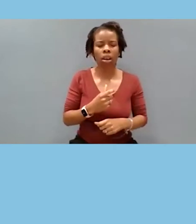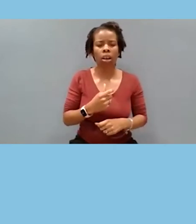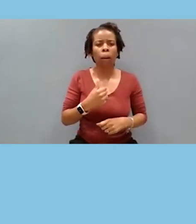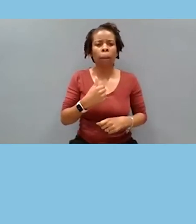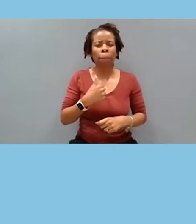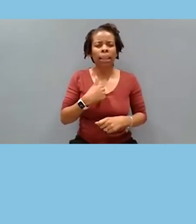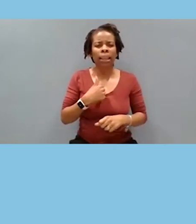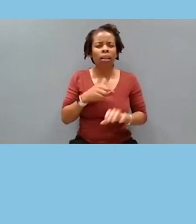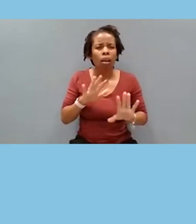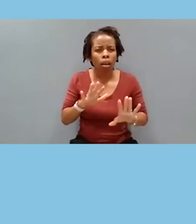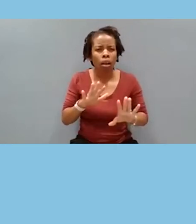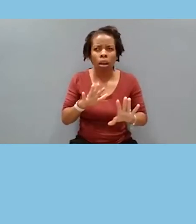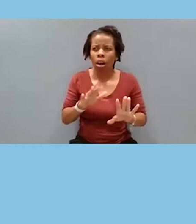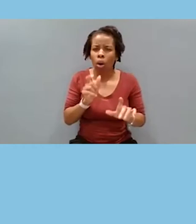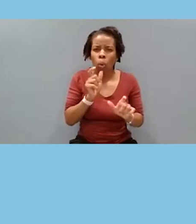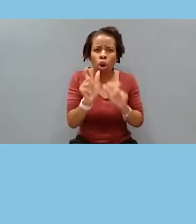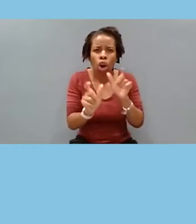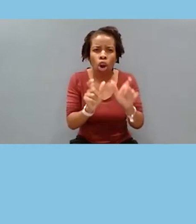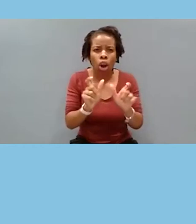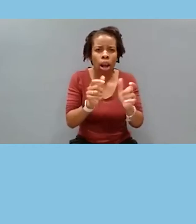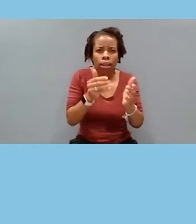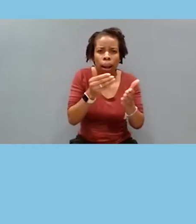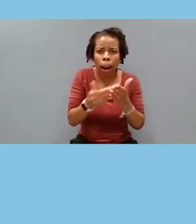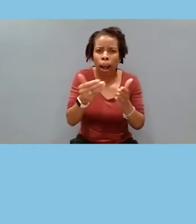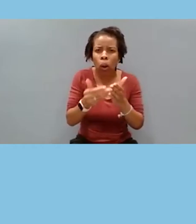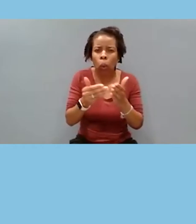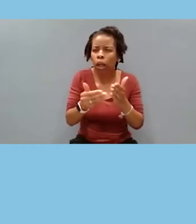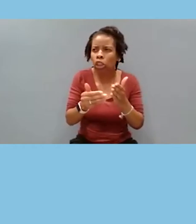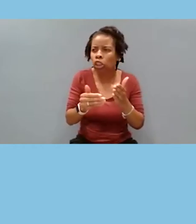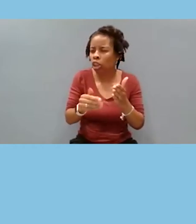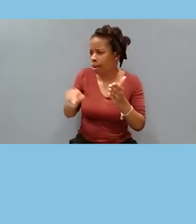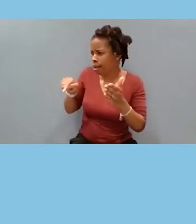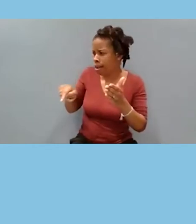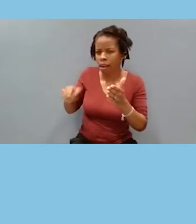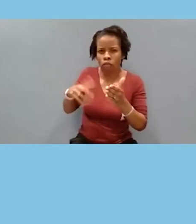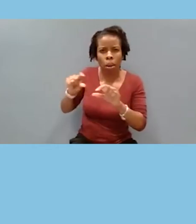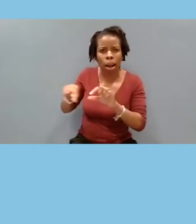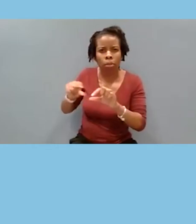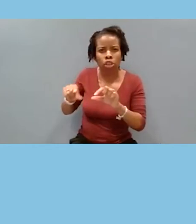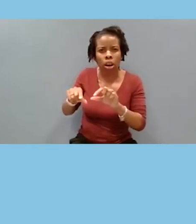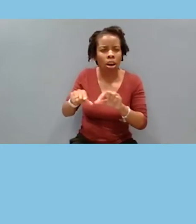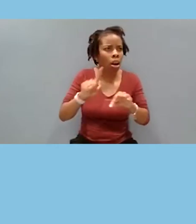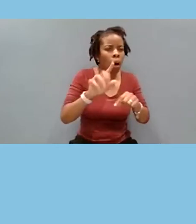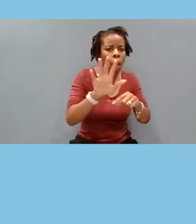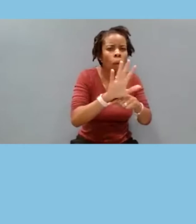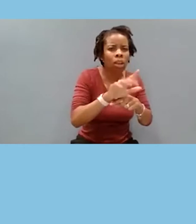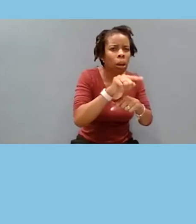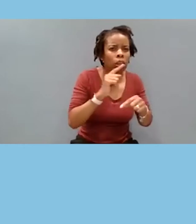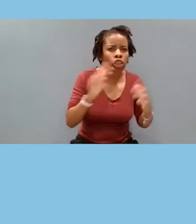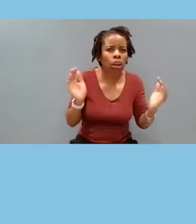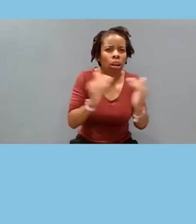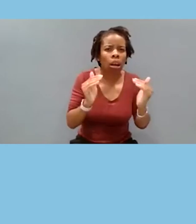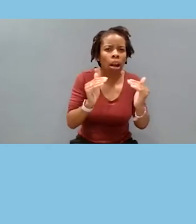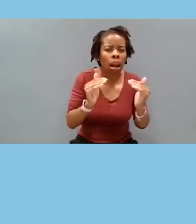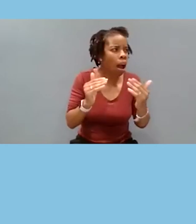the languages and practices shared between captioning and moving image work. That this intimacy is so